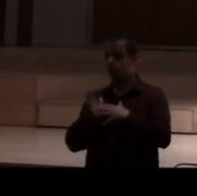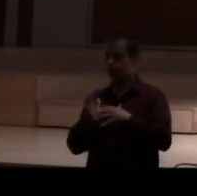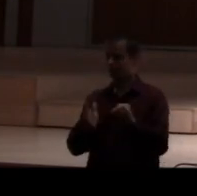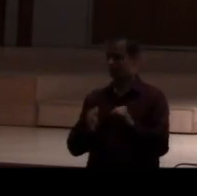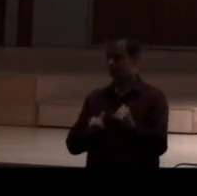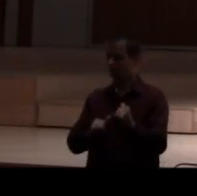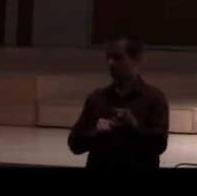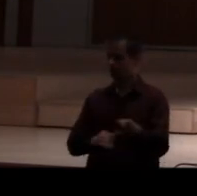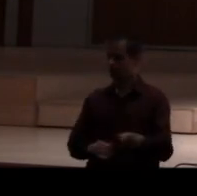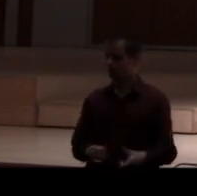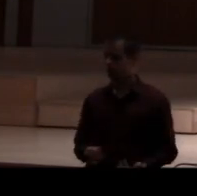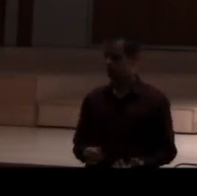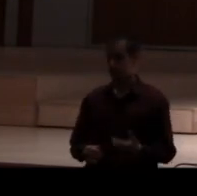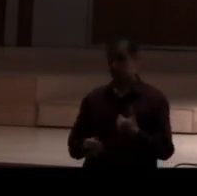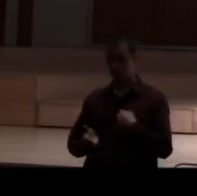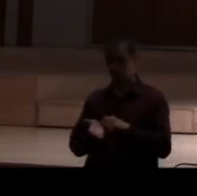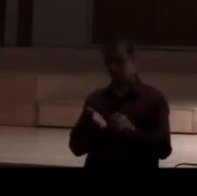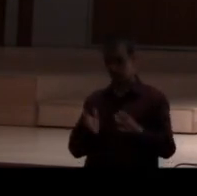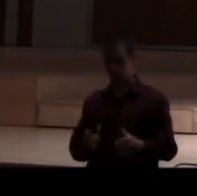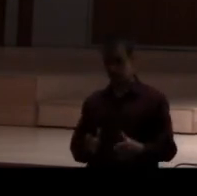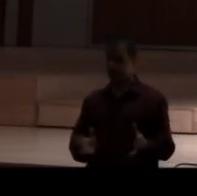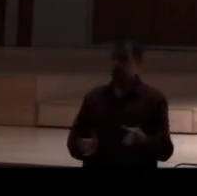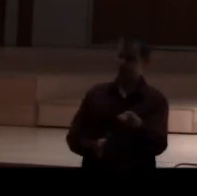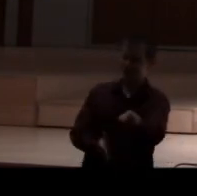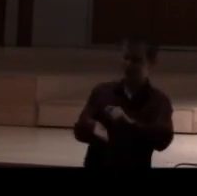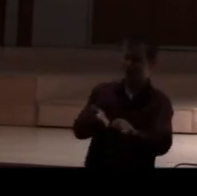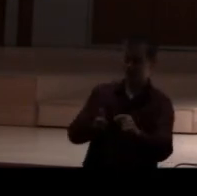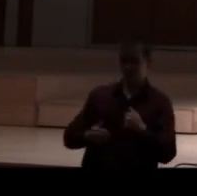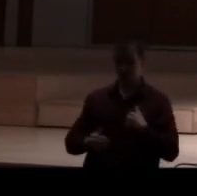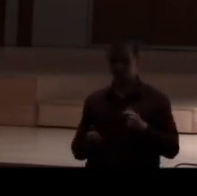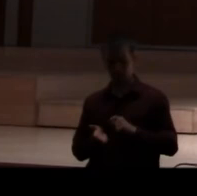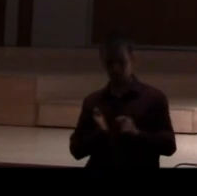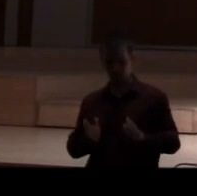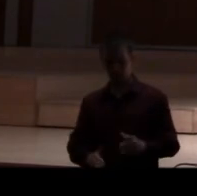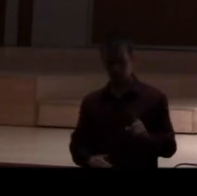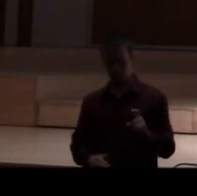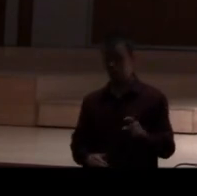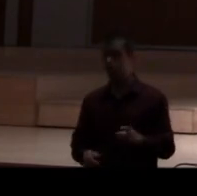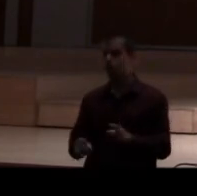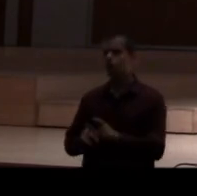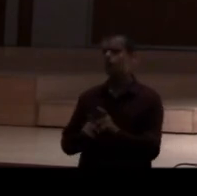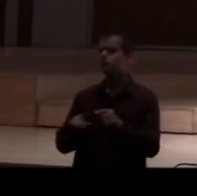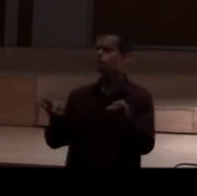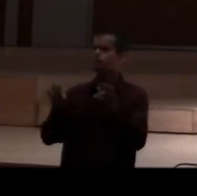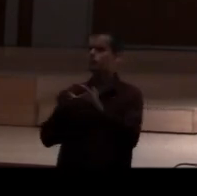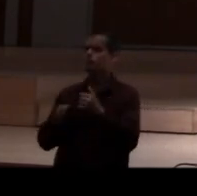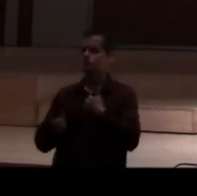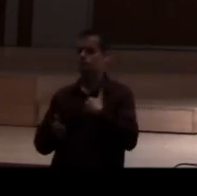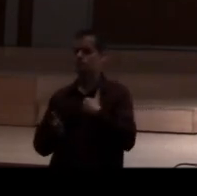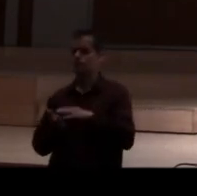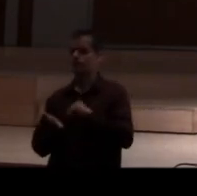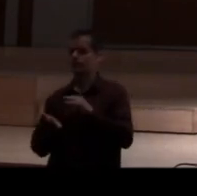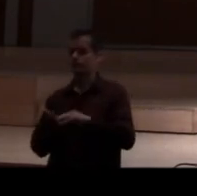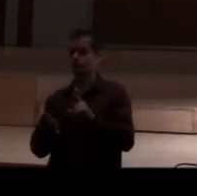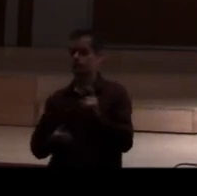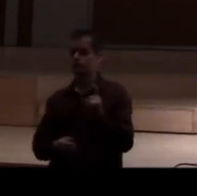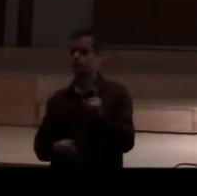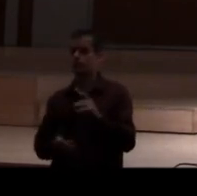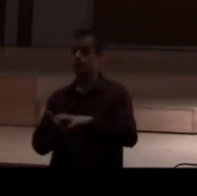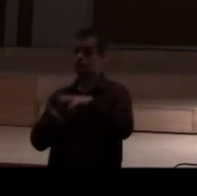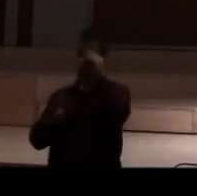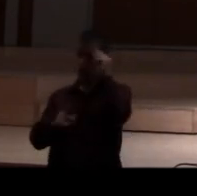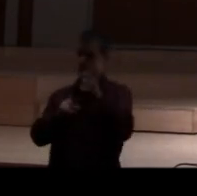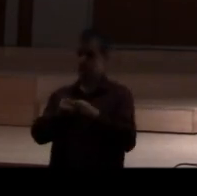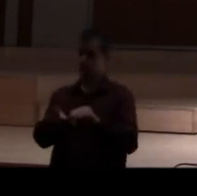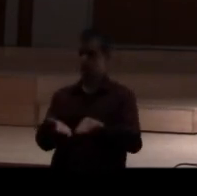a writer, like I'm encouraging my students to be writers? And most importantly, am I learning? because learning from your students is